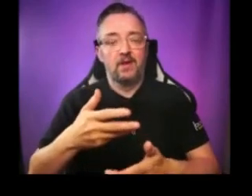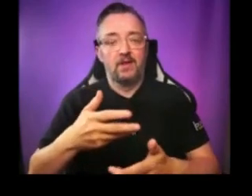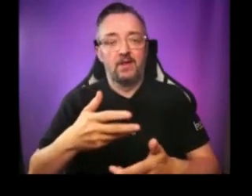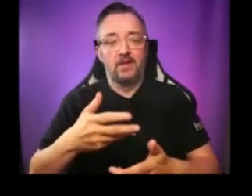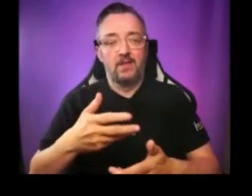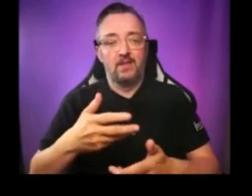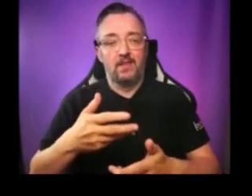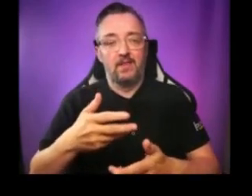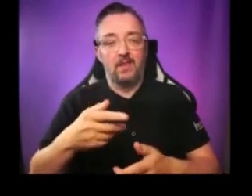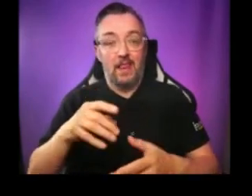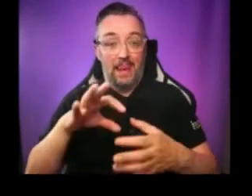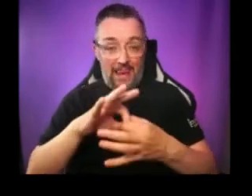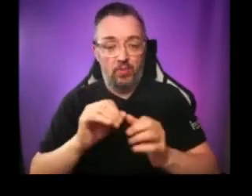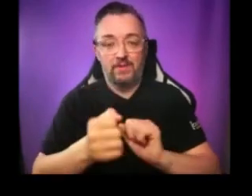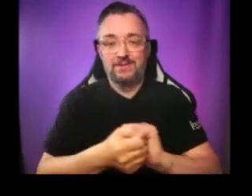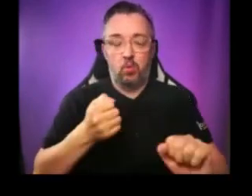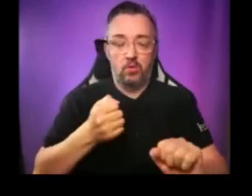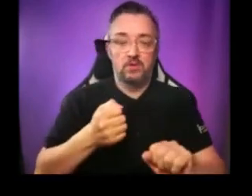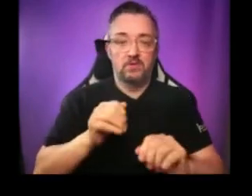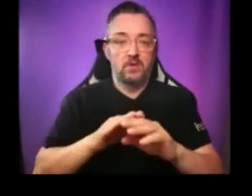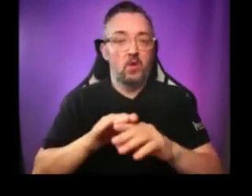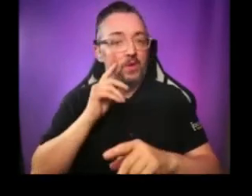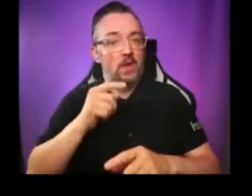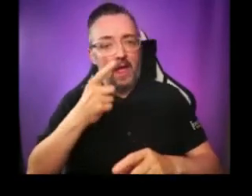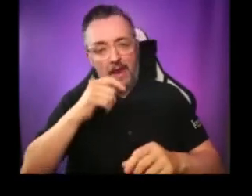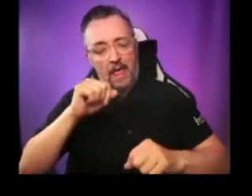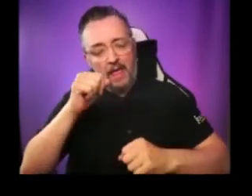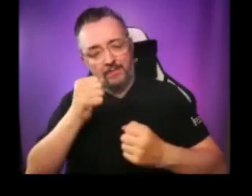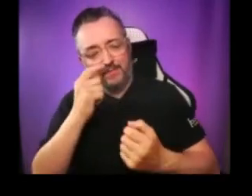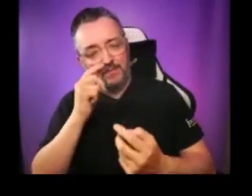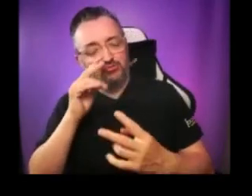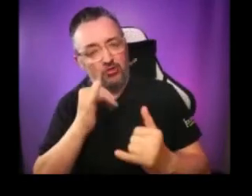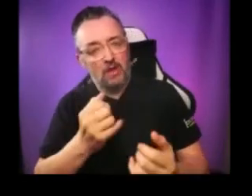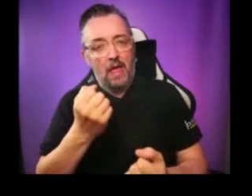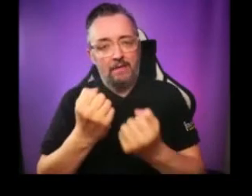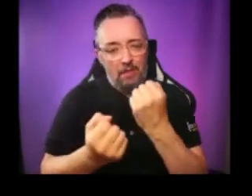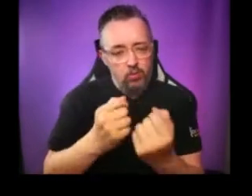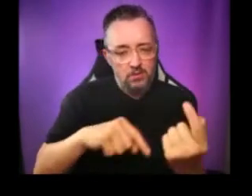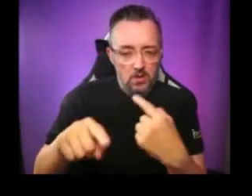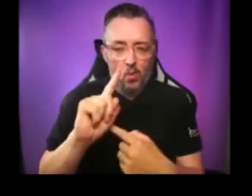that sporting context as we go and evaluate it.